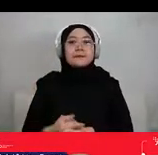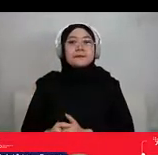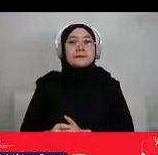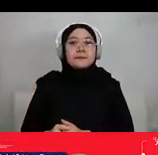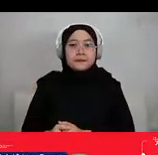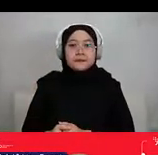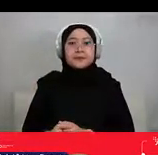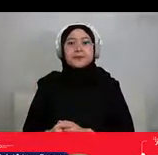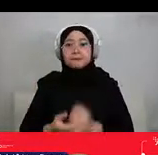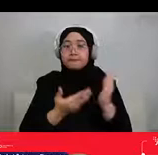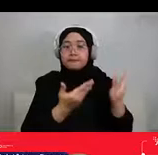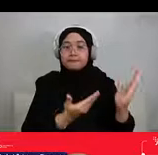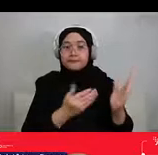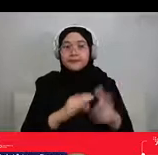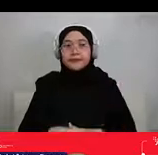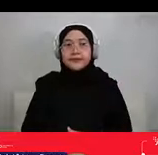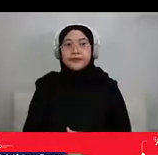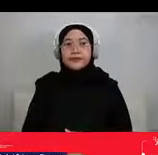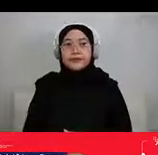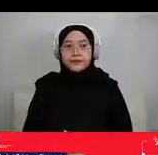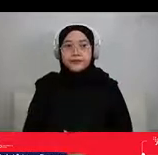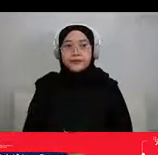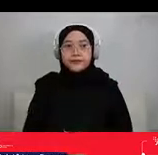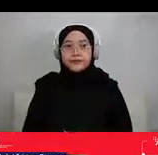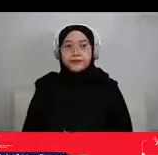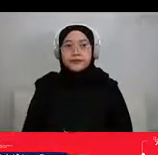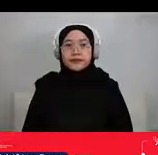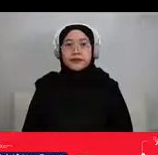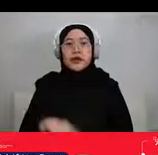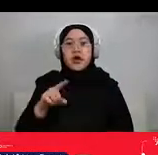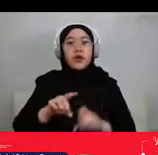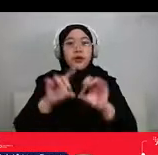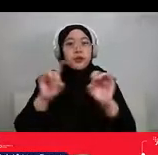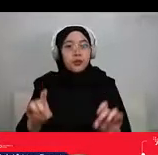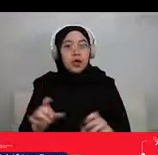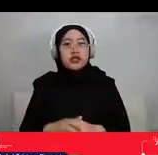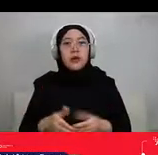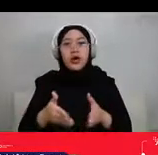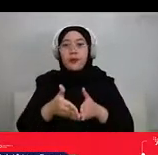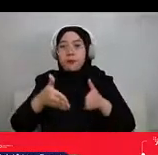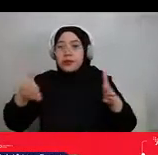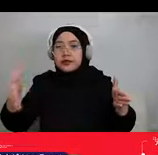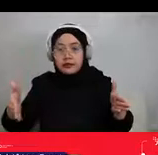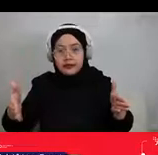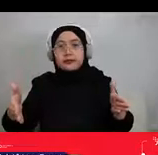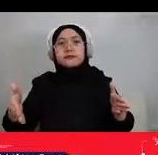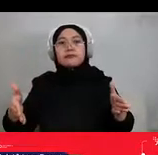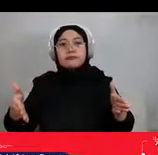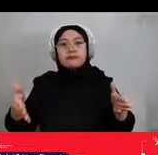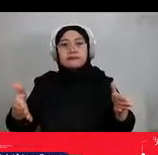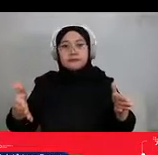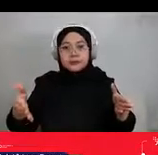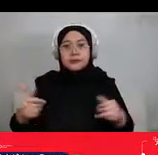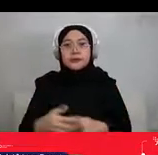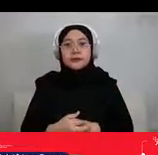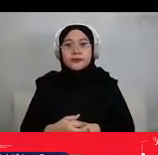Daimler, King Long, and so on. So those are currently the top suppliers of electric buses.